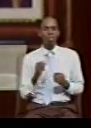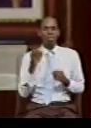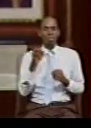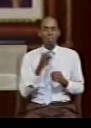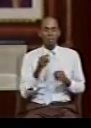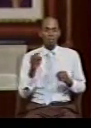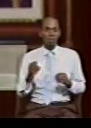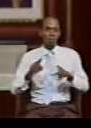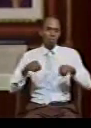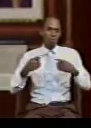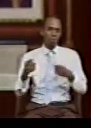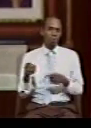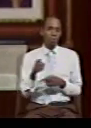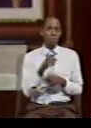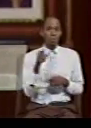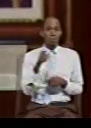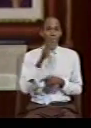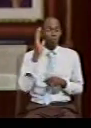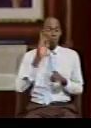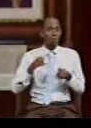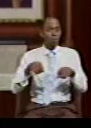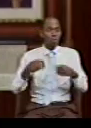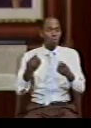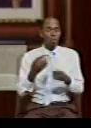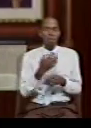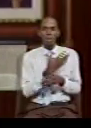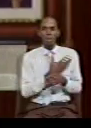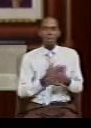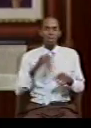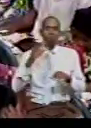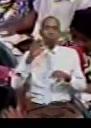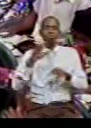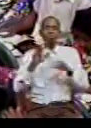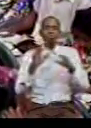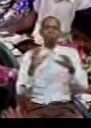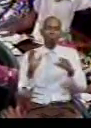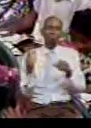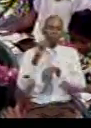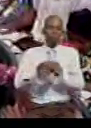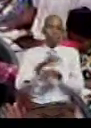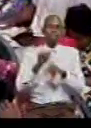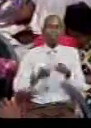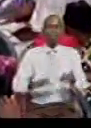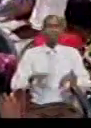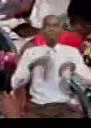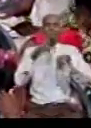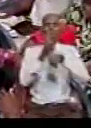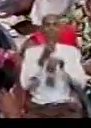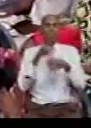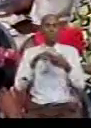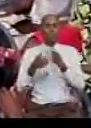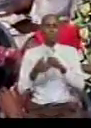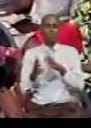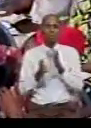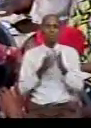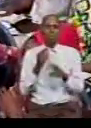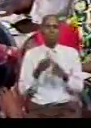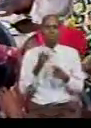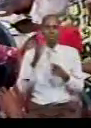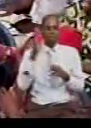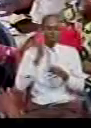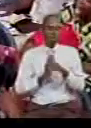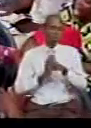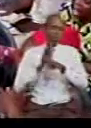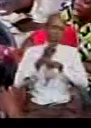therefore. You will go and climb every mountain. You will go and cross every